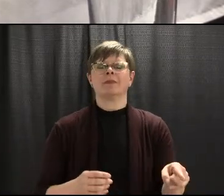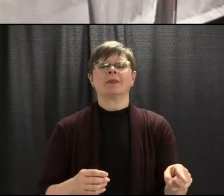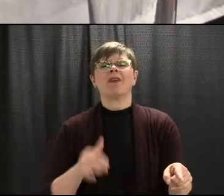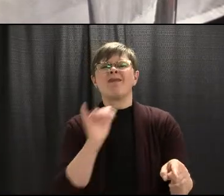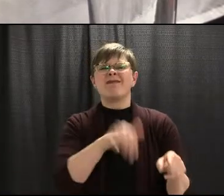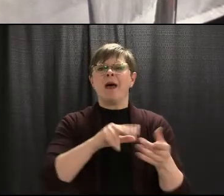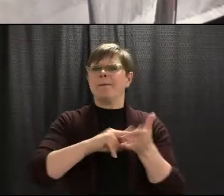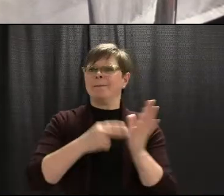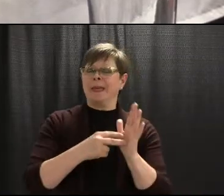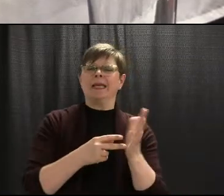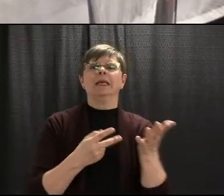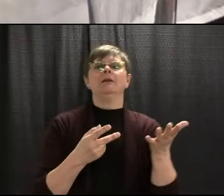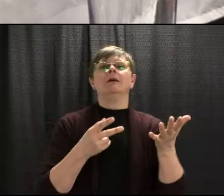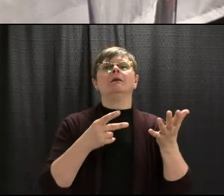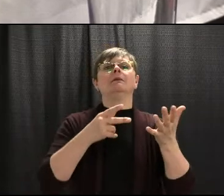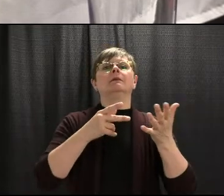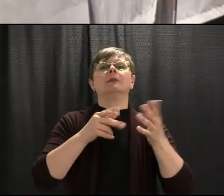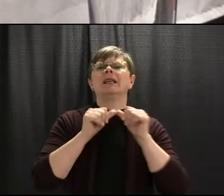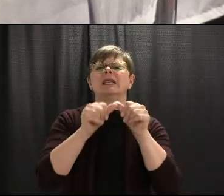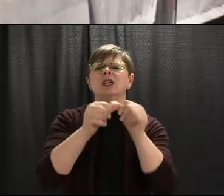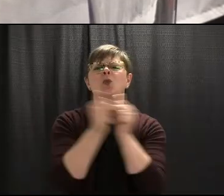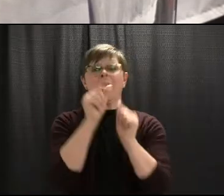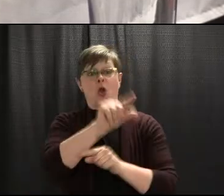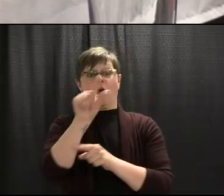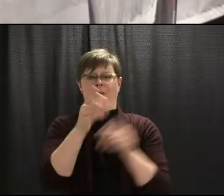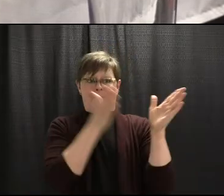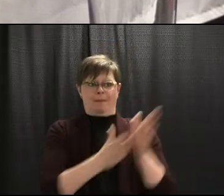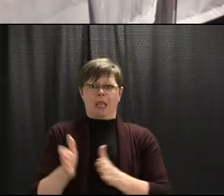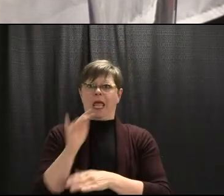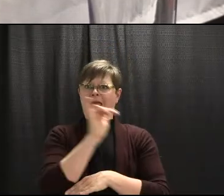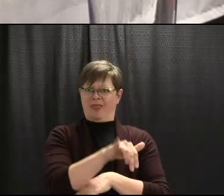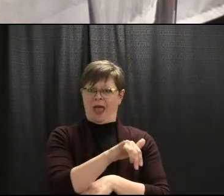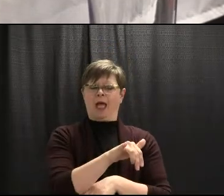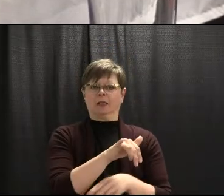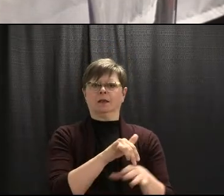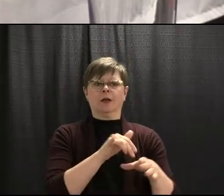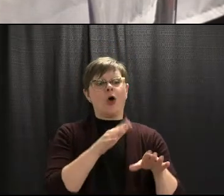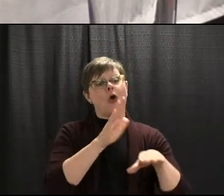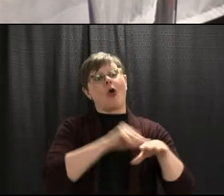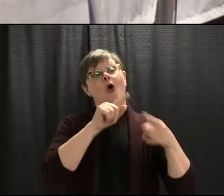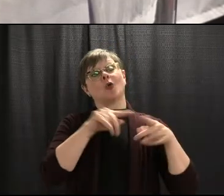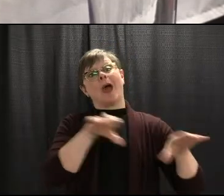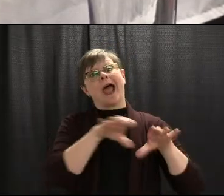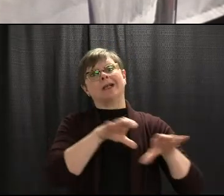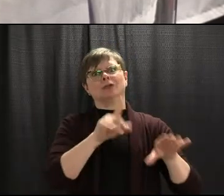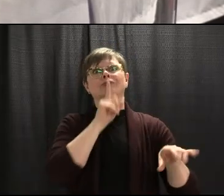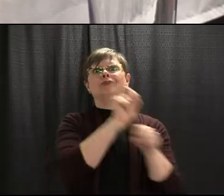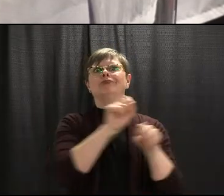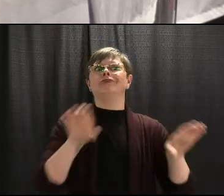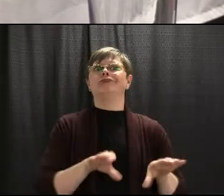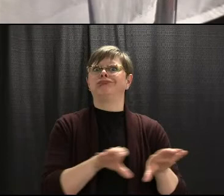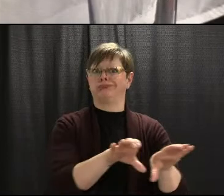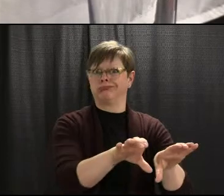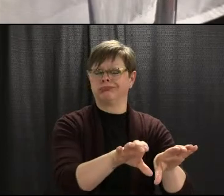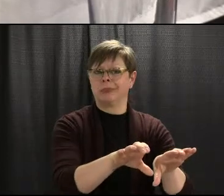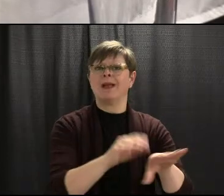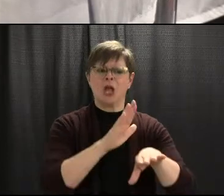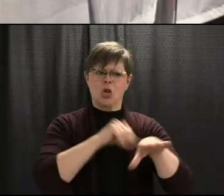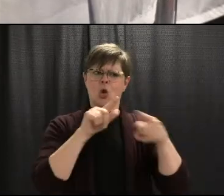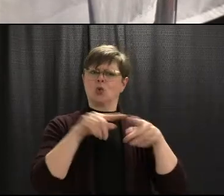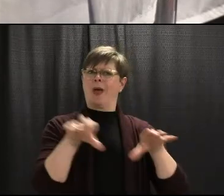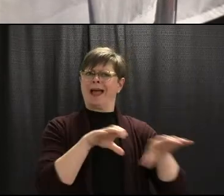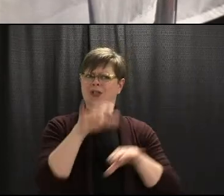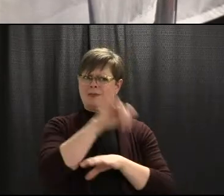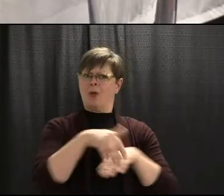government's plans and the provincial health authorities' plans to implement the calls to action. And one of the major calls to action was